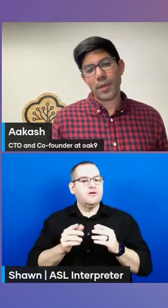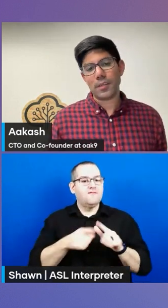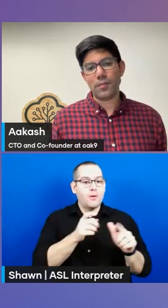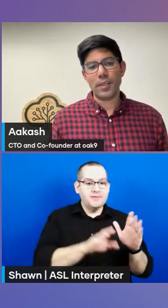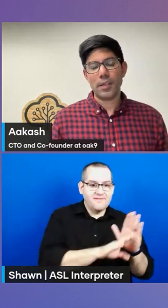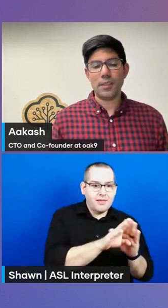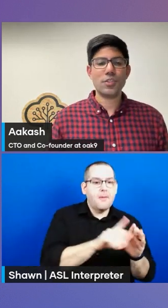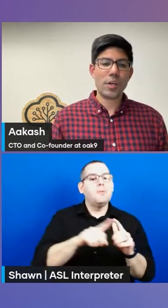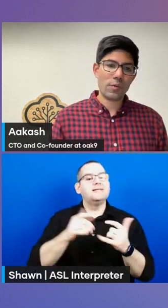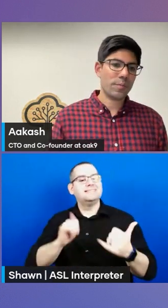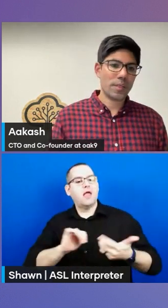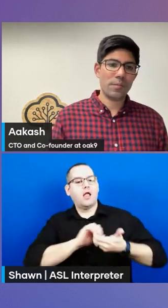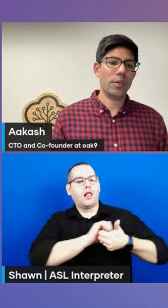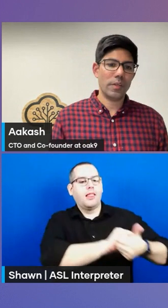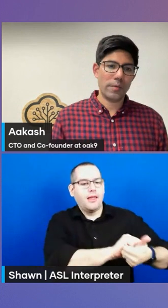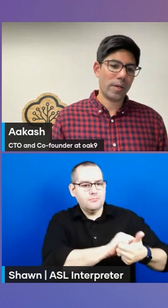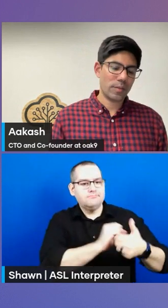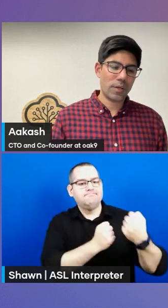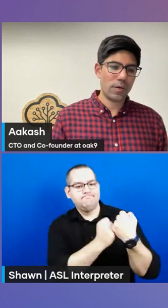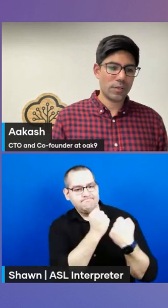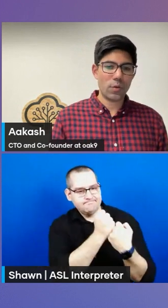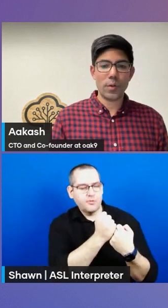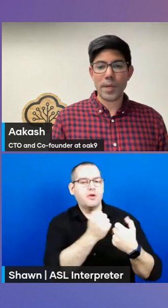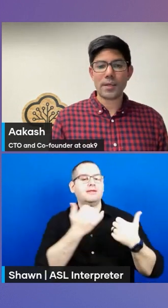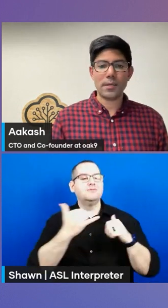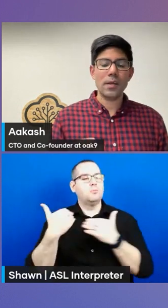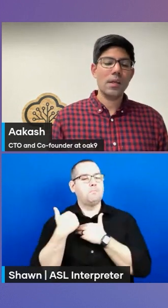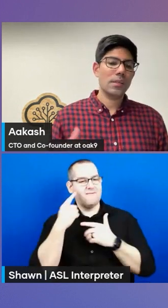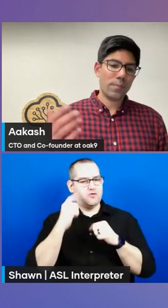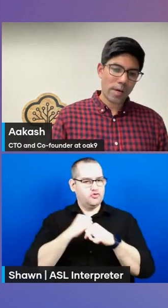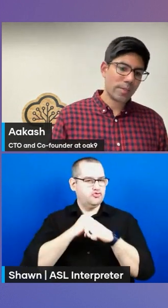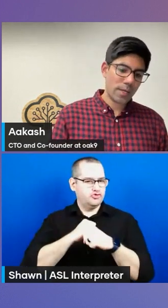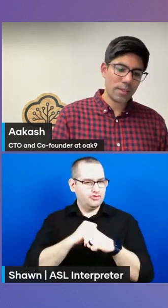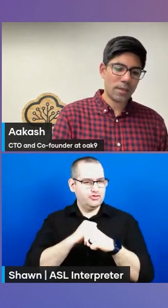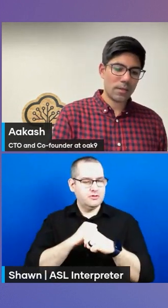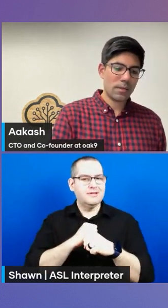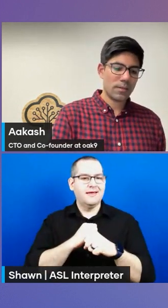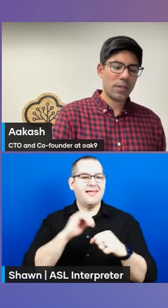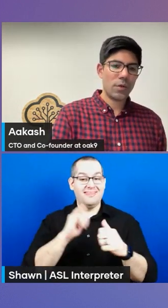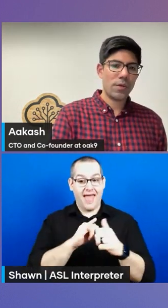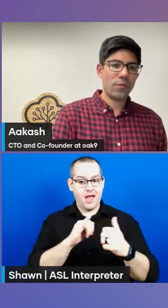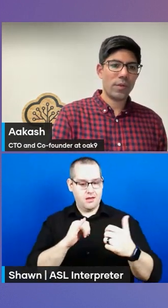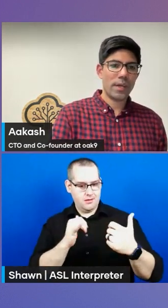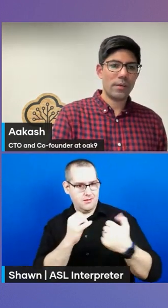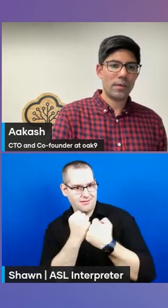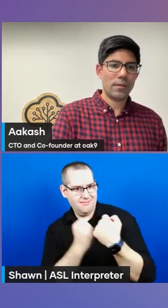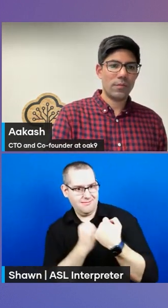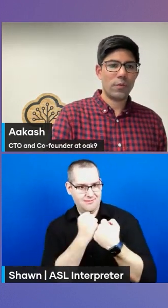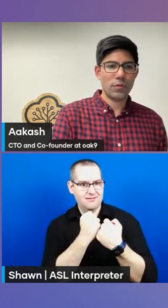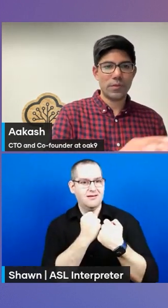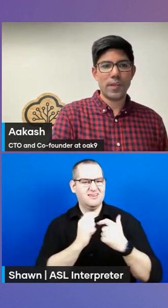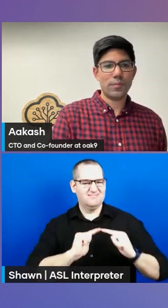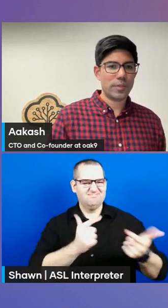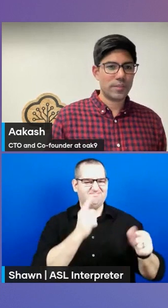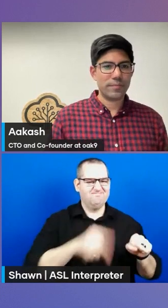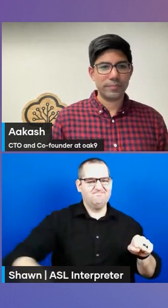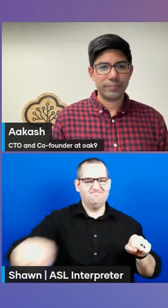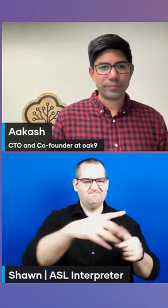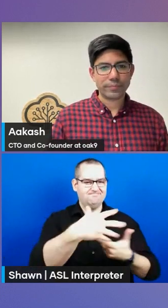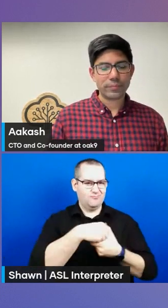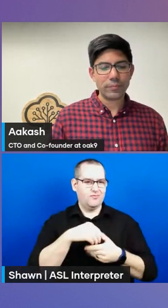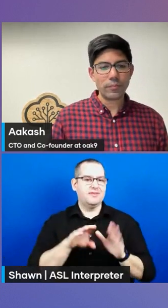collaborate effectively and then share responsibility around security. So going back to democratizing security for those